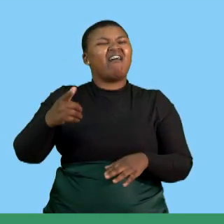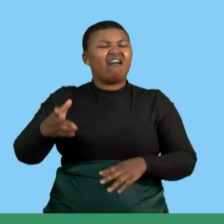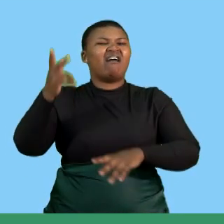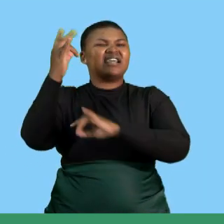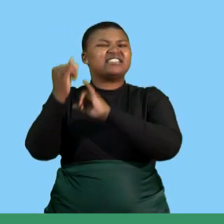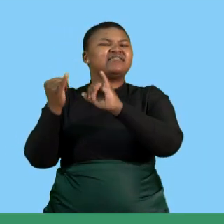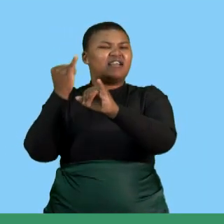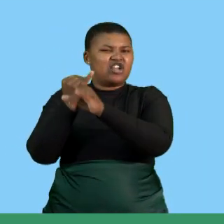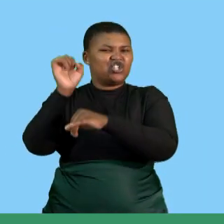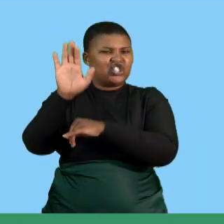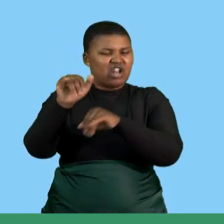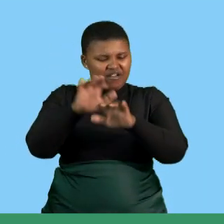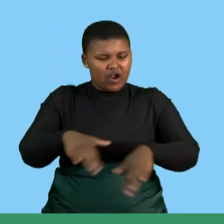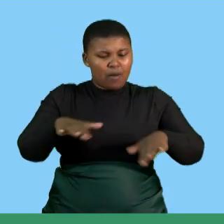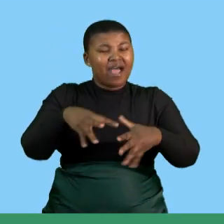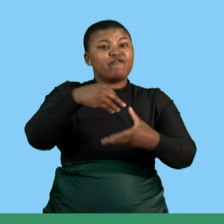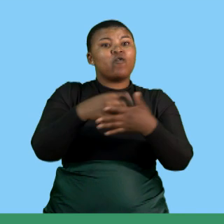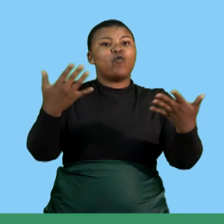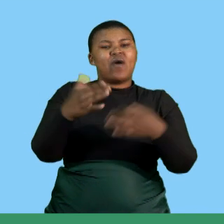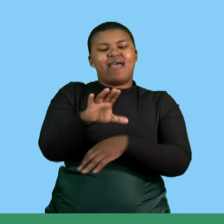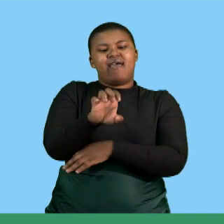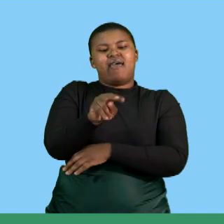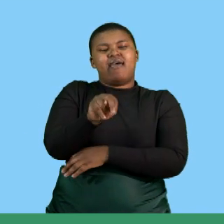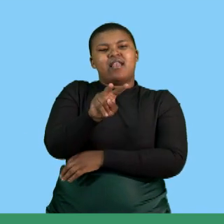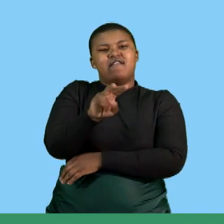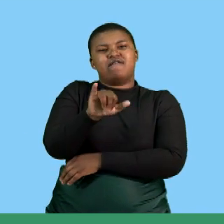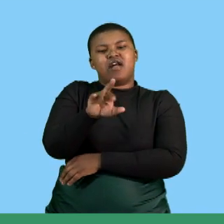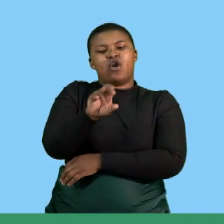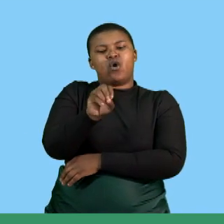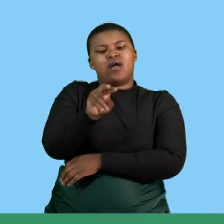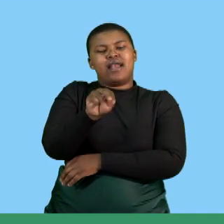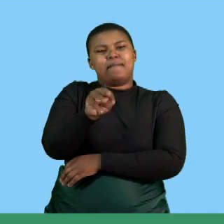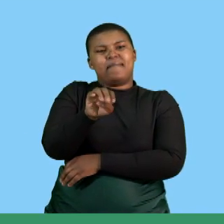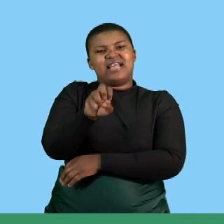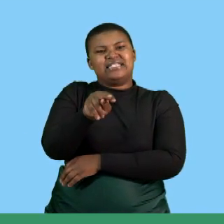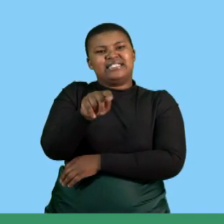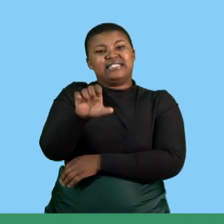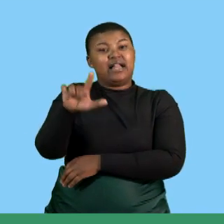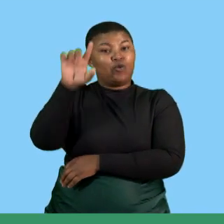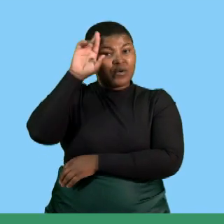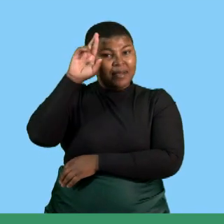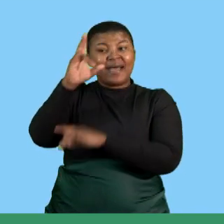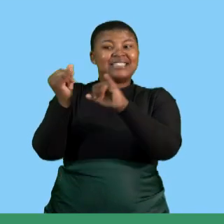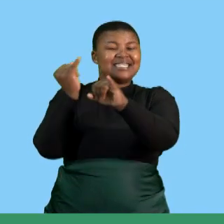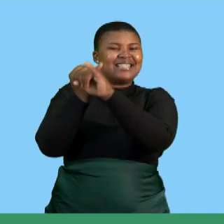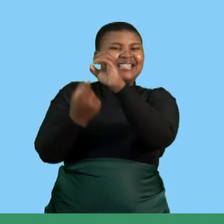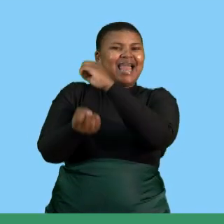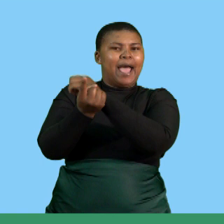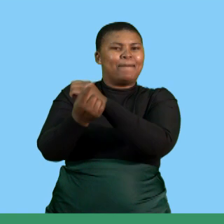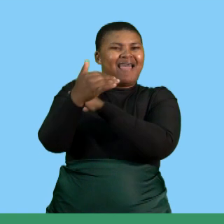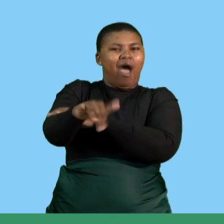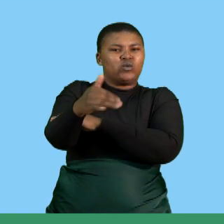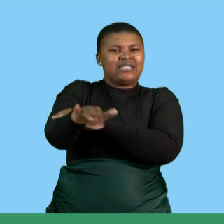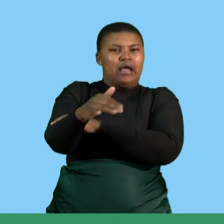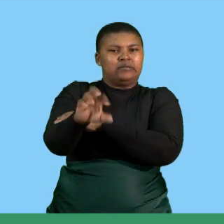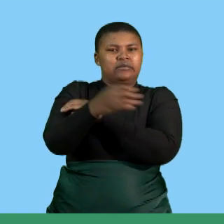environment. So international, of course, is everything that happens outside of the borders of our country, which can